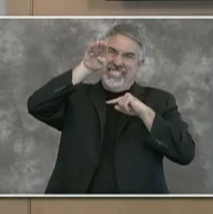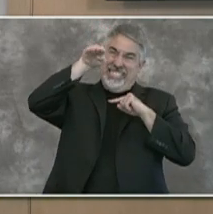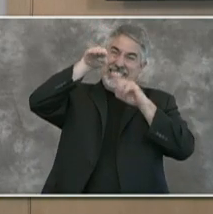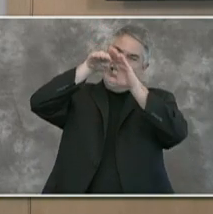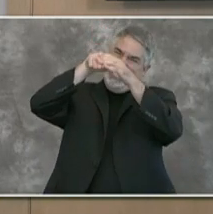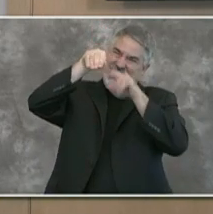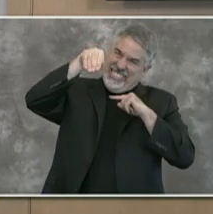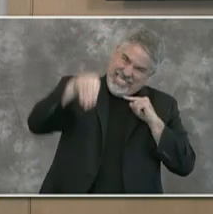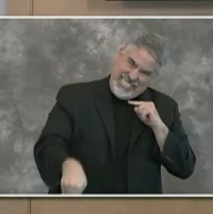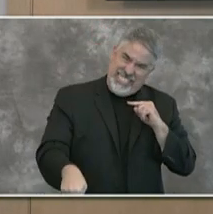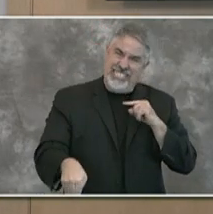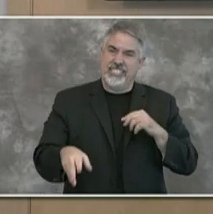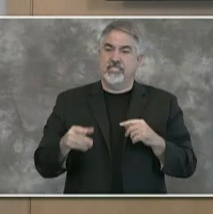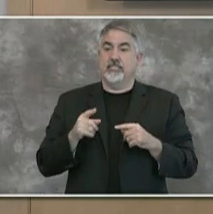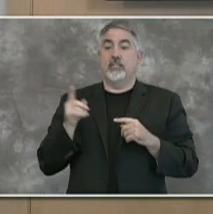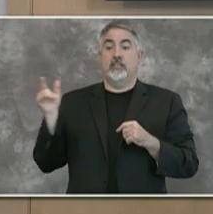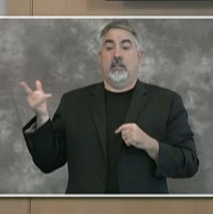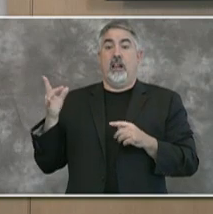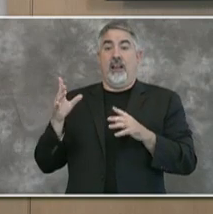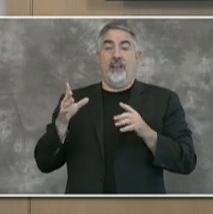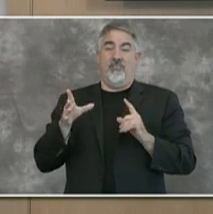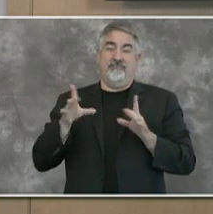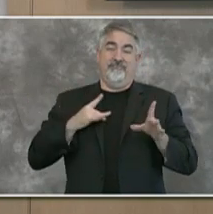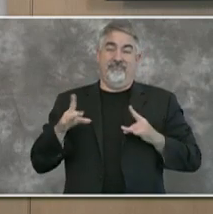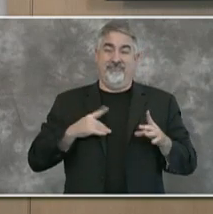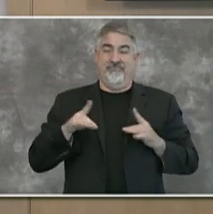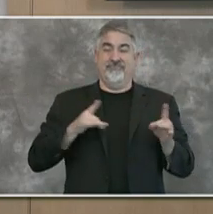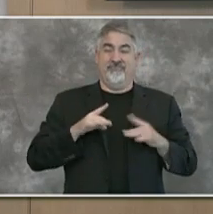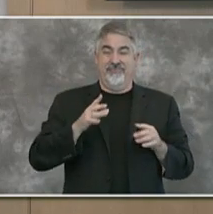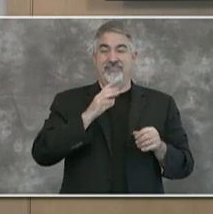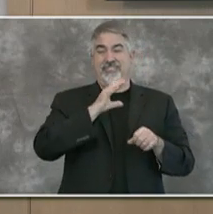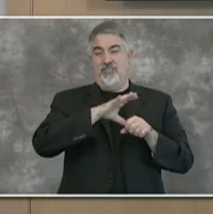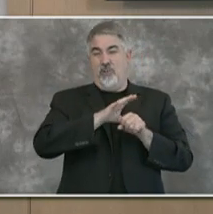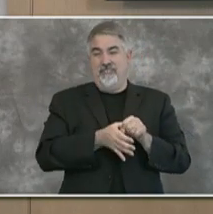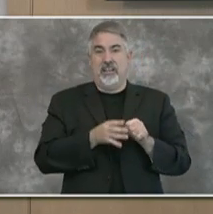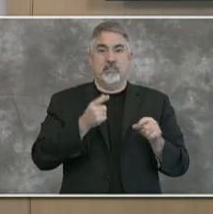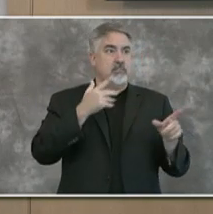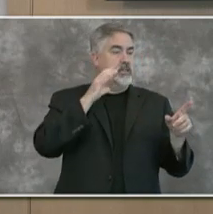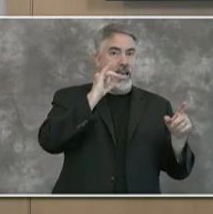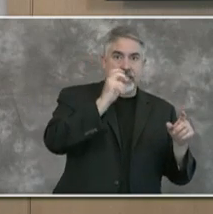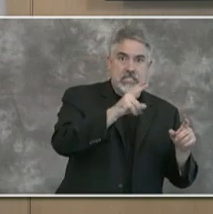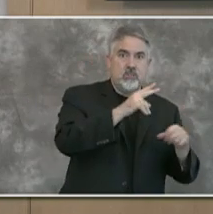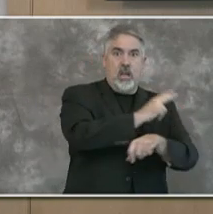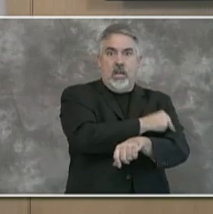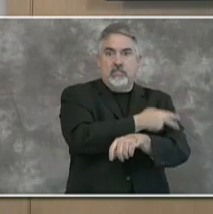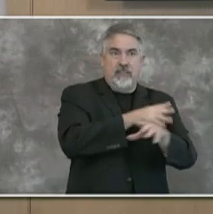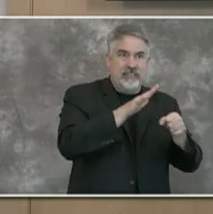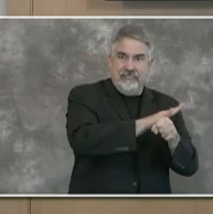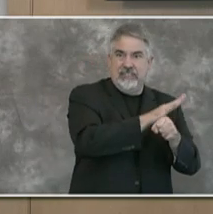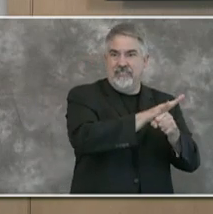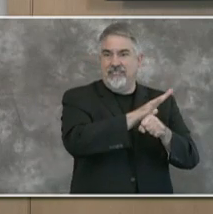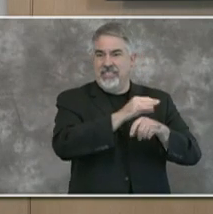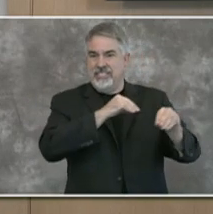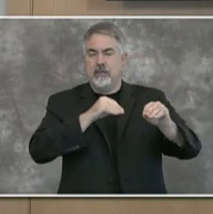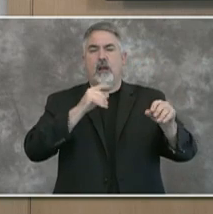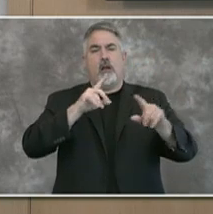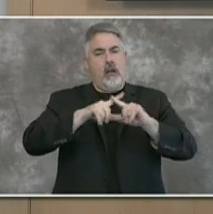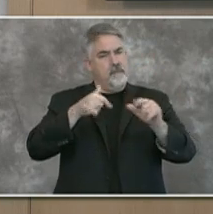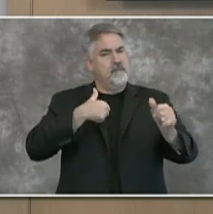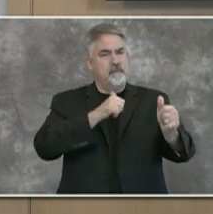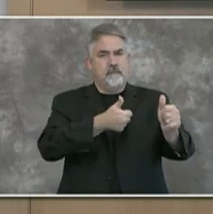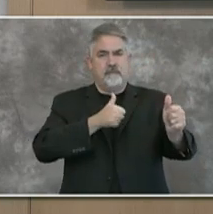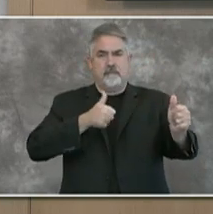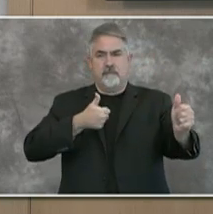individuals test positive and need a hospital bed or an ICU or a ventilator, that capacity is there. As we slow the spread and flatten the